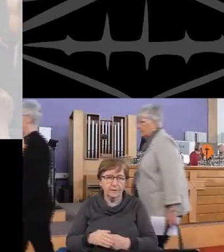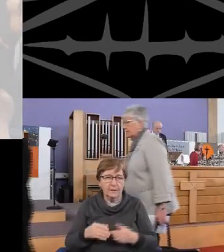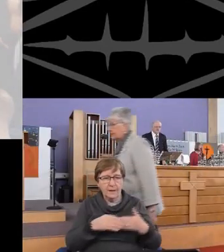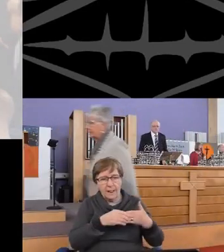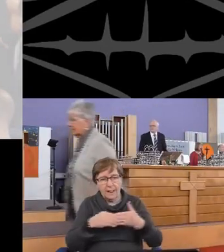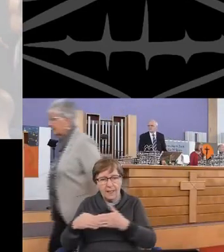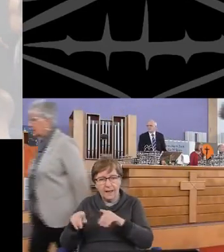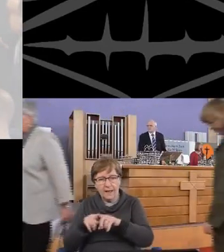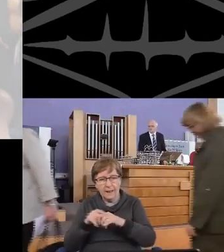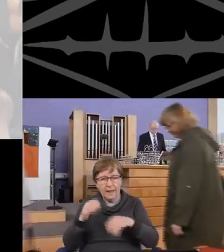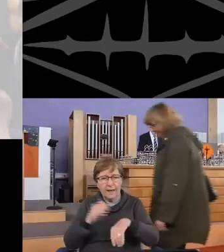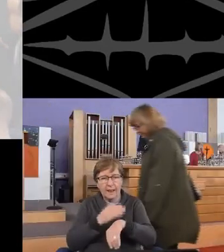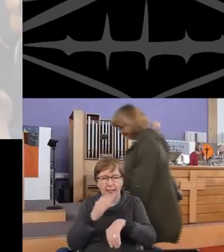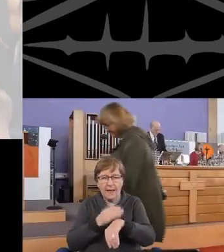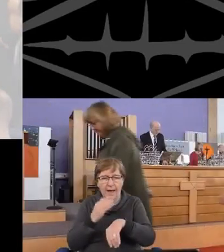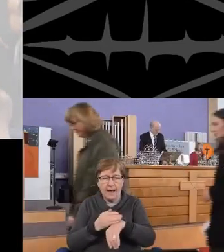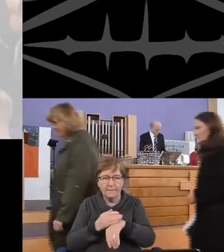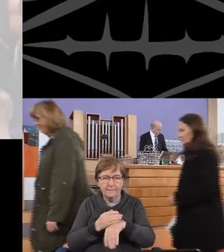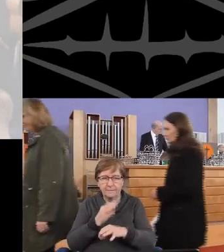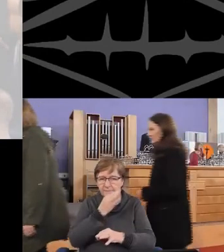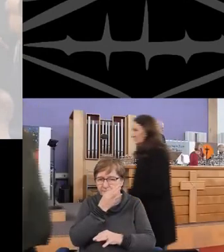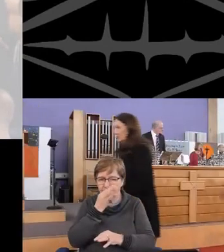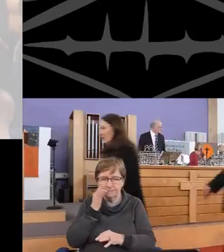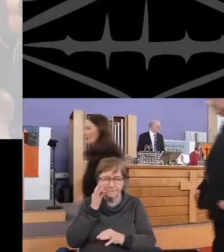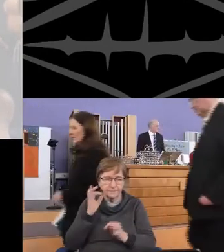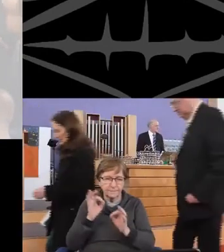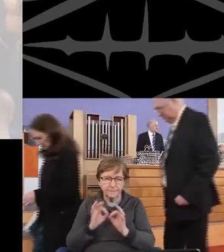Led like a lamb without a sound,